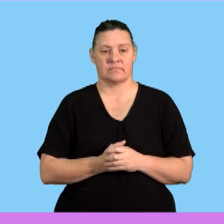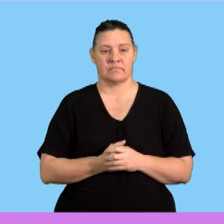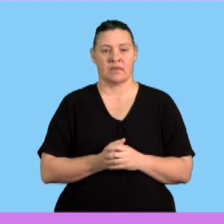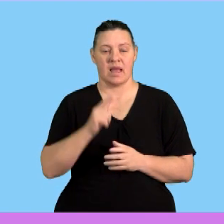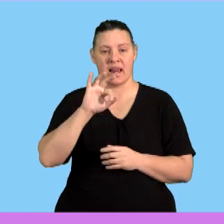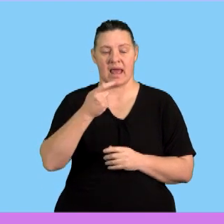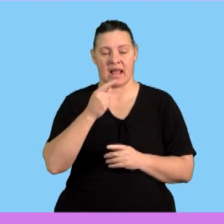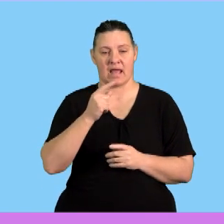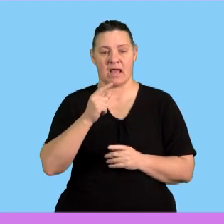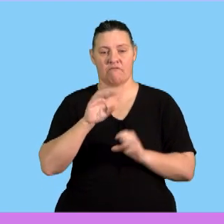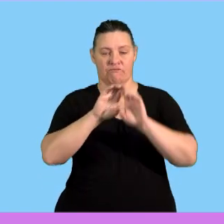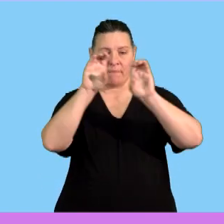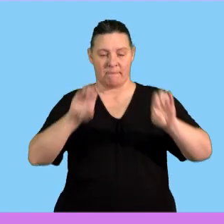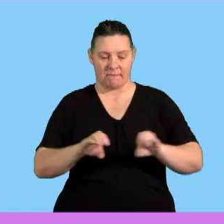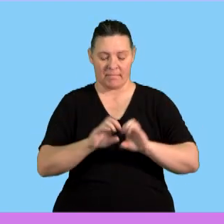leg frame.